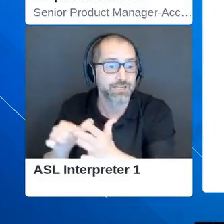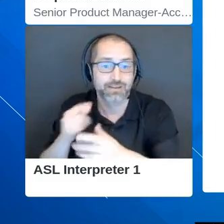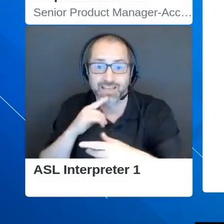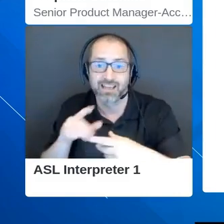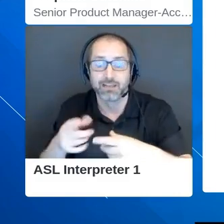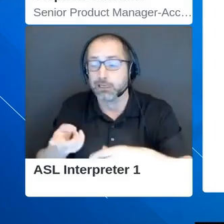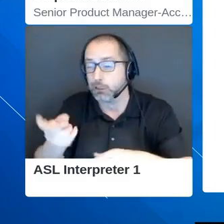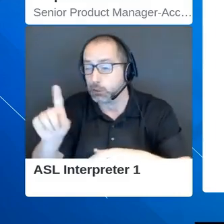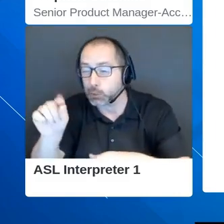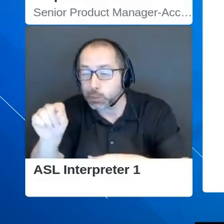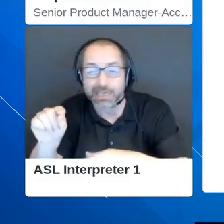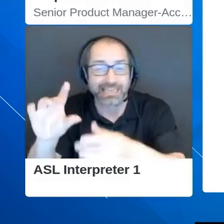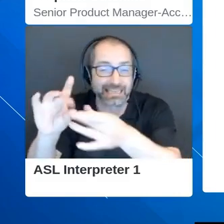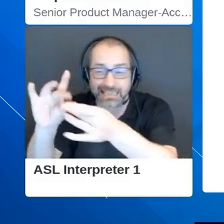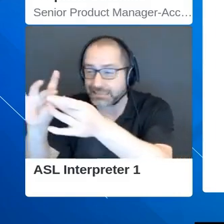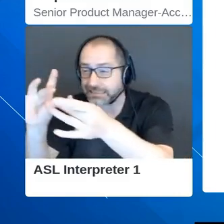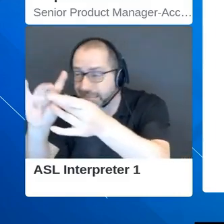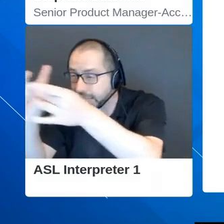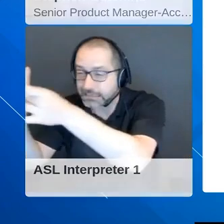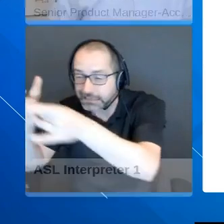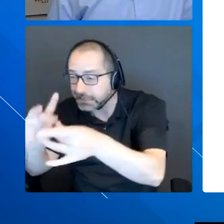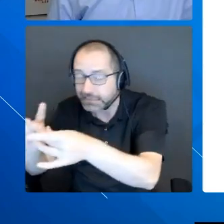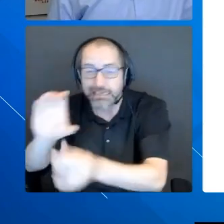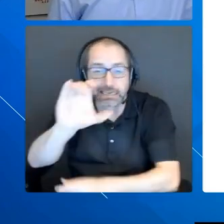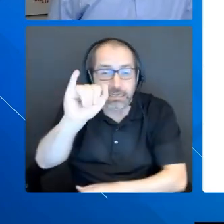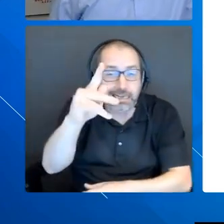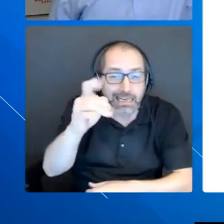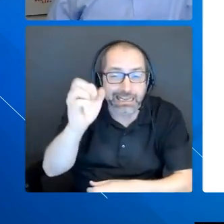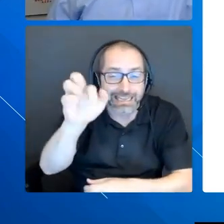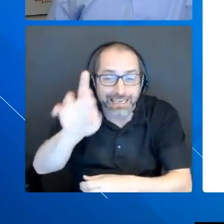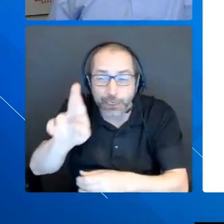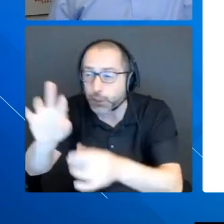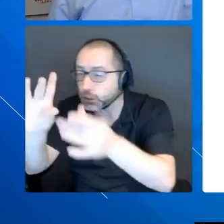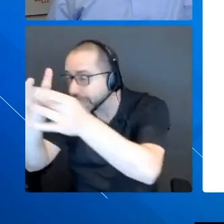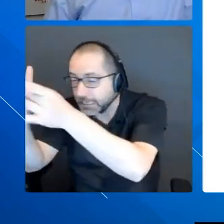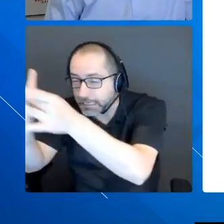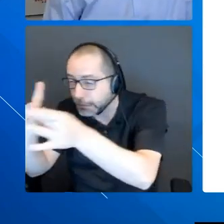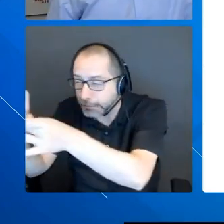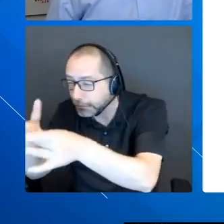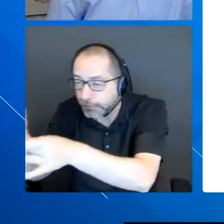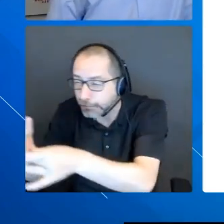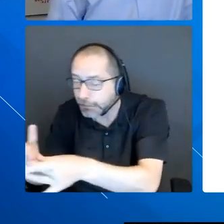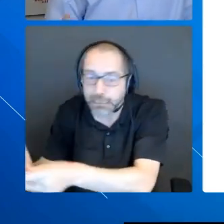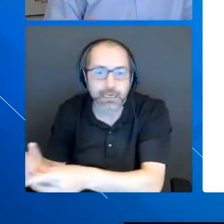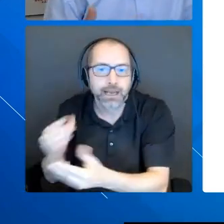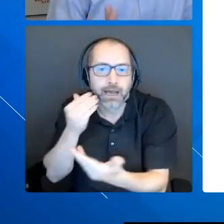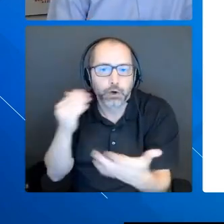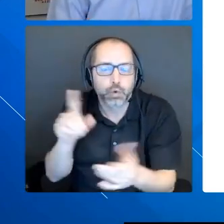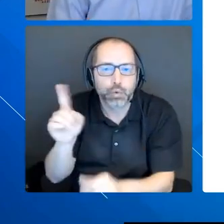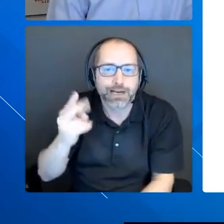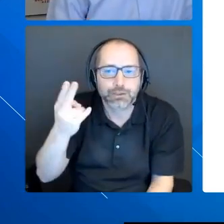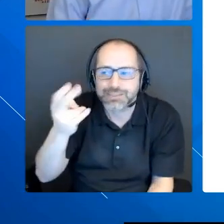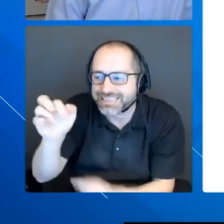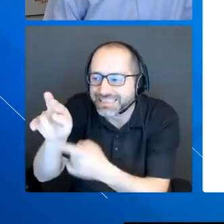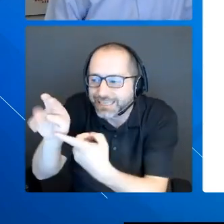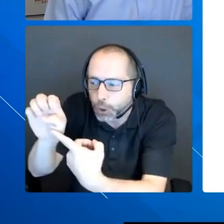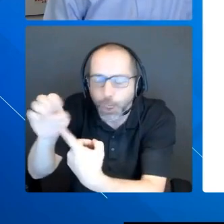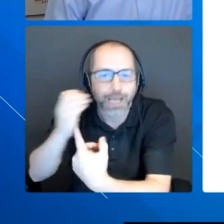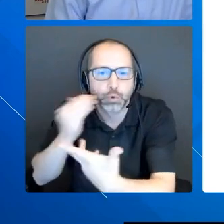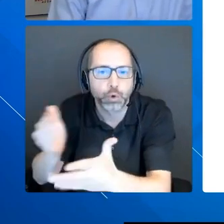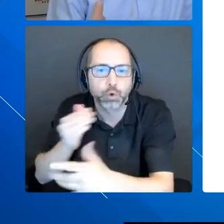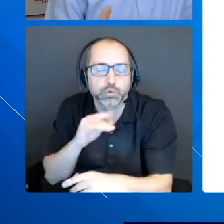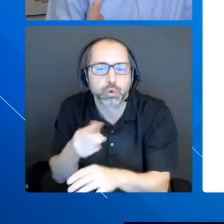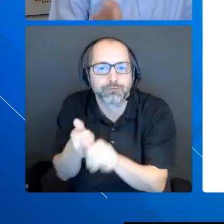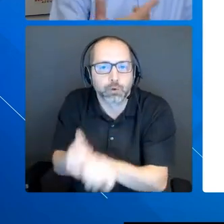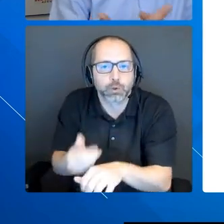that say click here, I hear click here, click here, click here 20 times. I don't know where here is. So I'm forced to use my arrow keys is how you